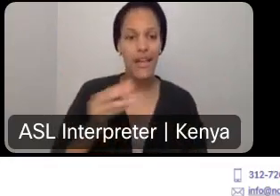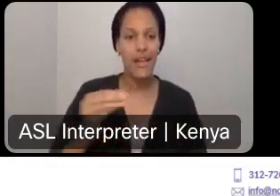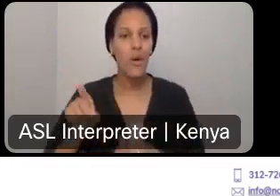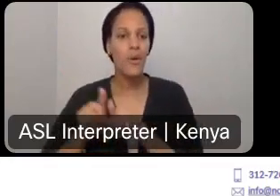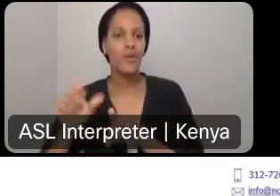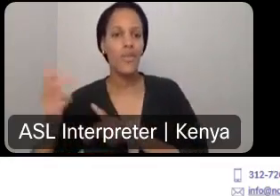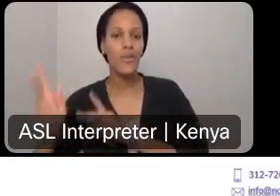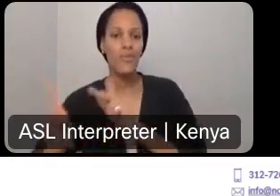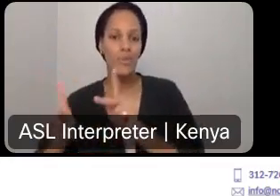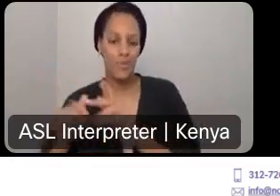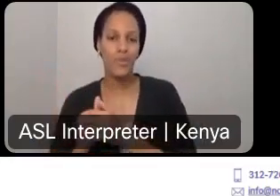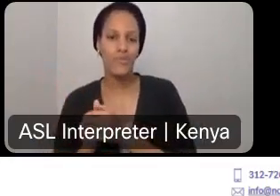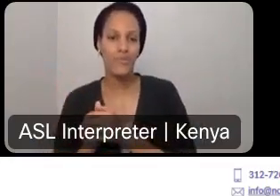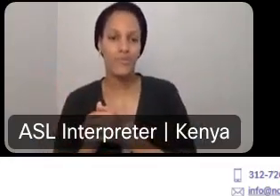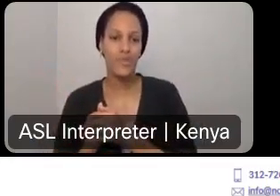happening.